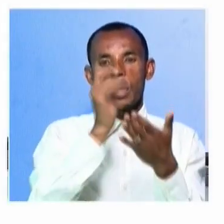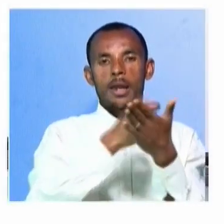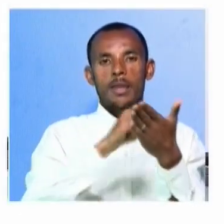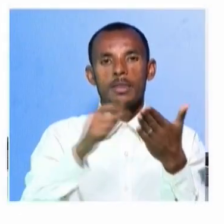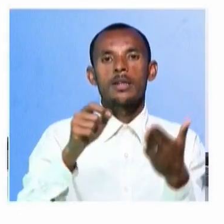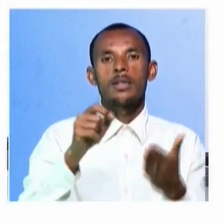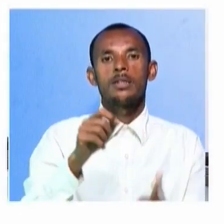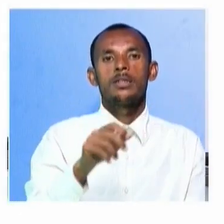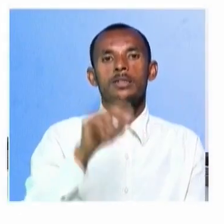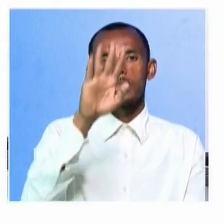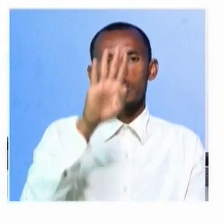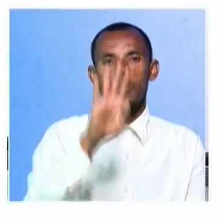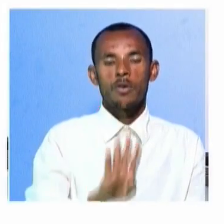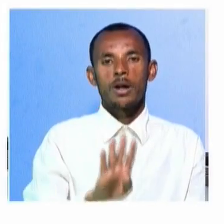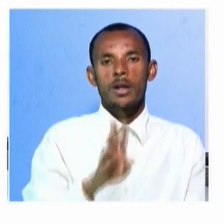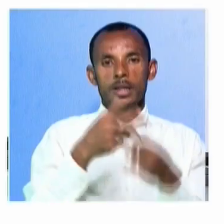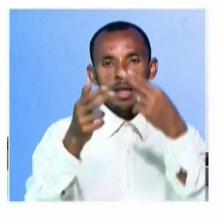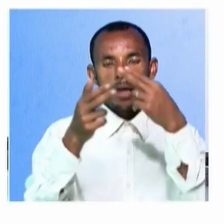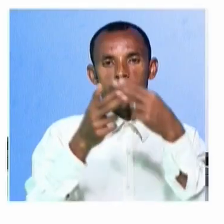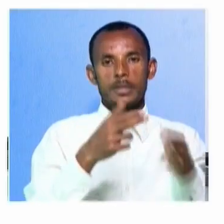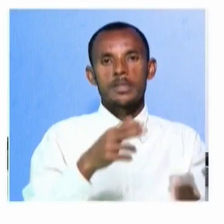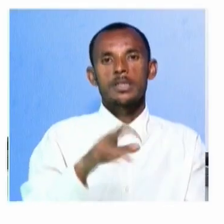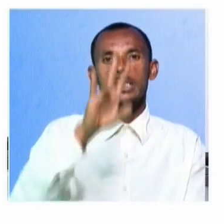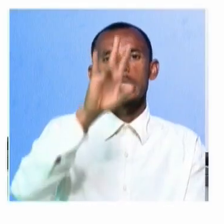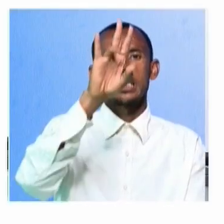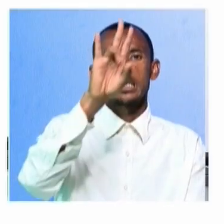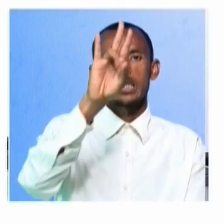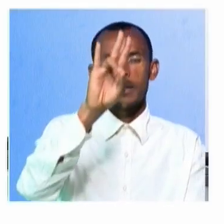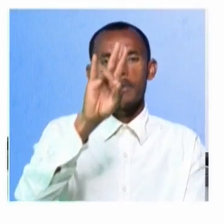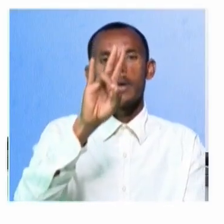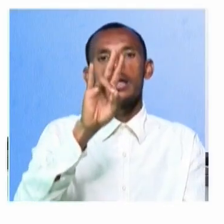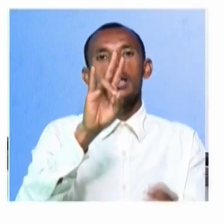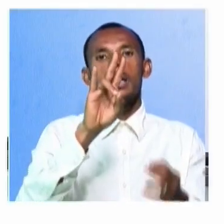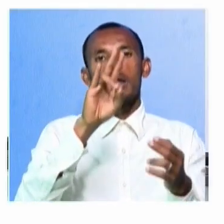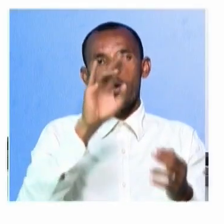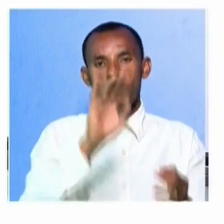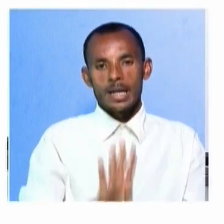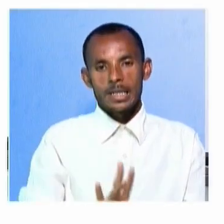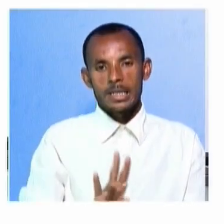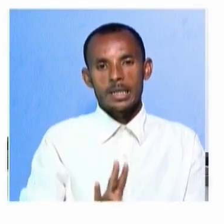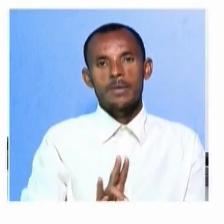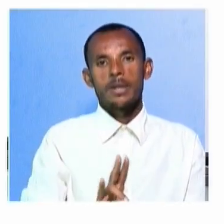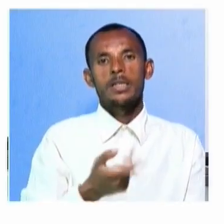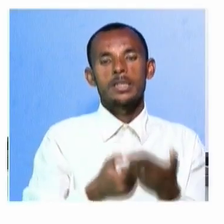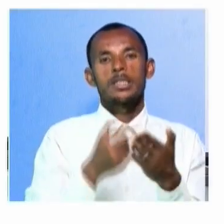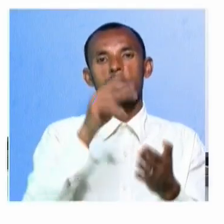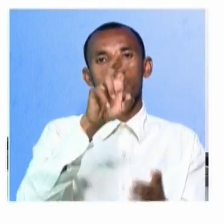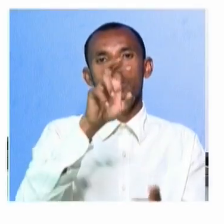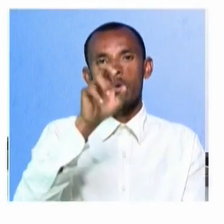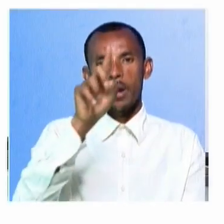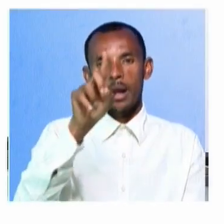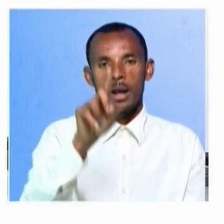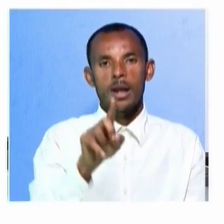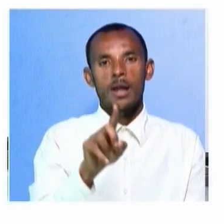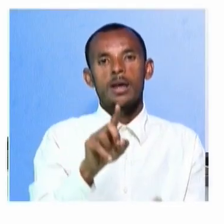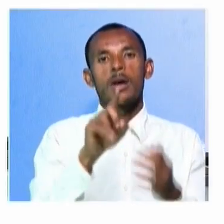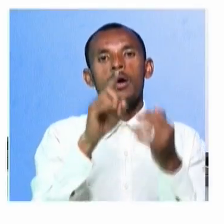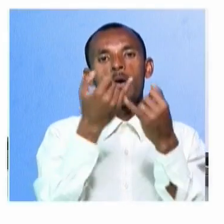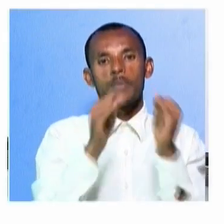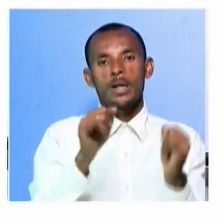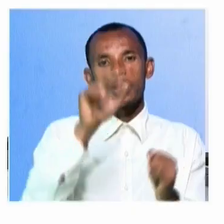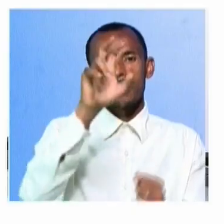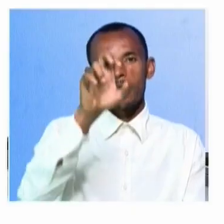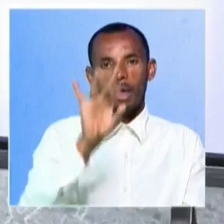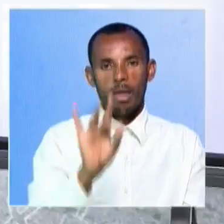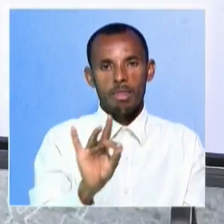3 over 4 times 7 over 7. This gives us 21 over 28.